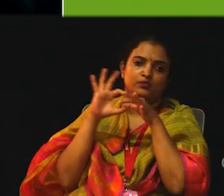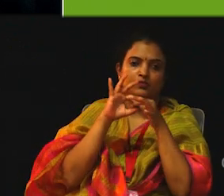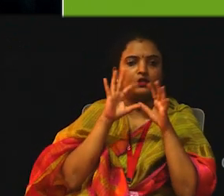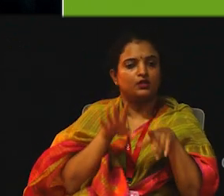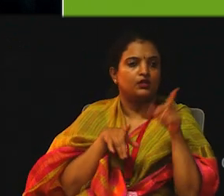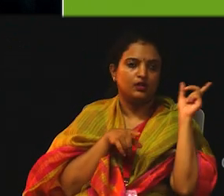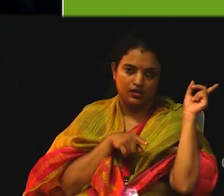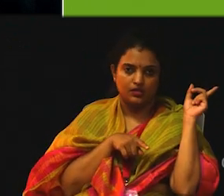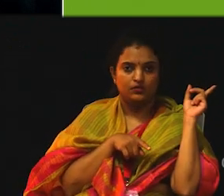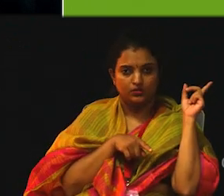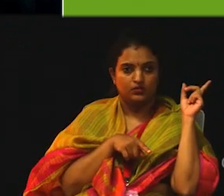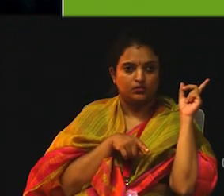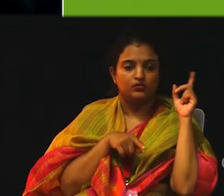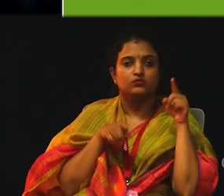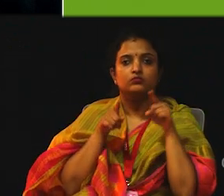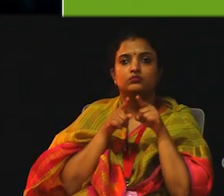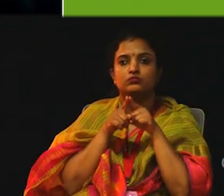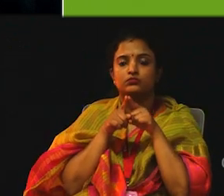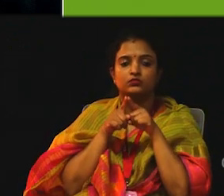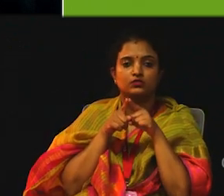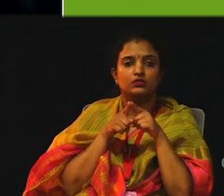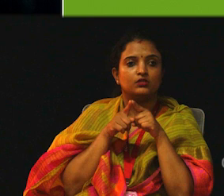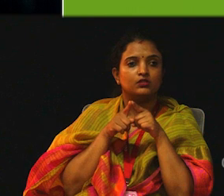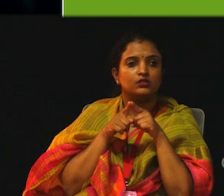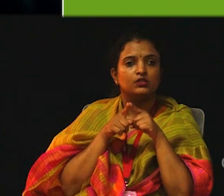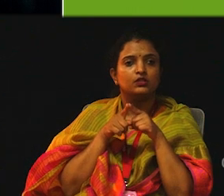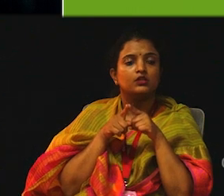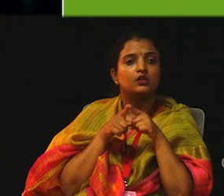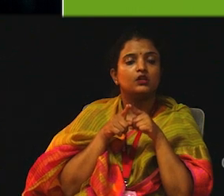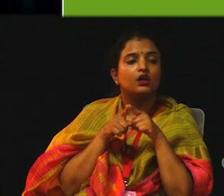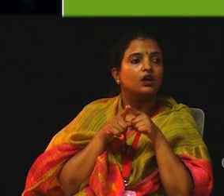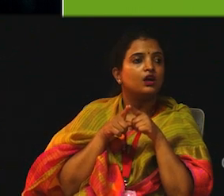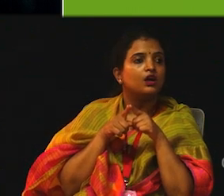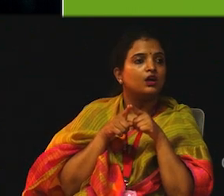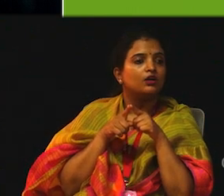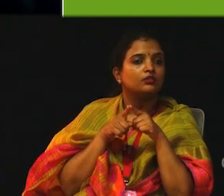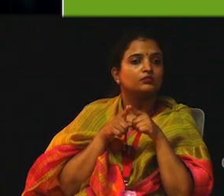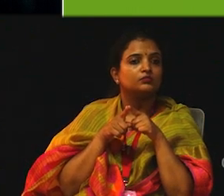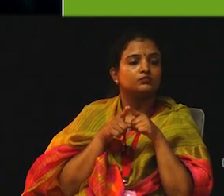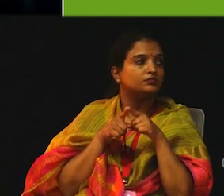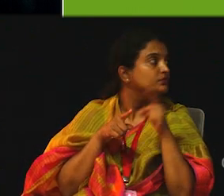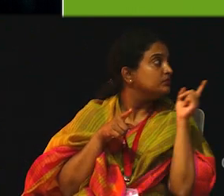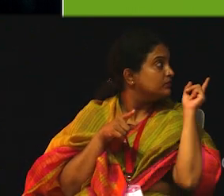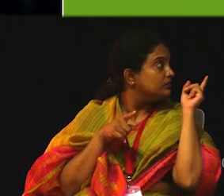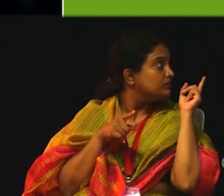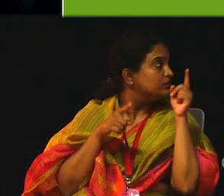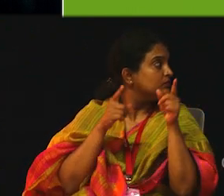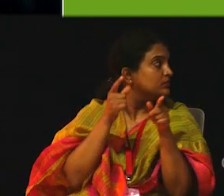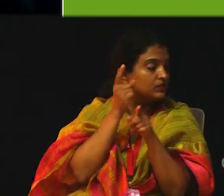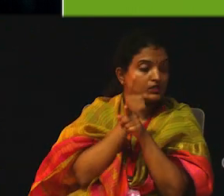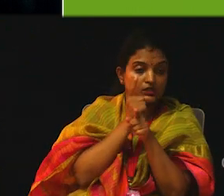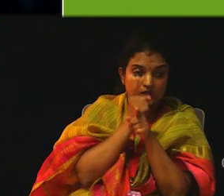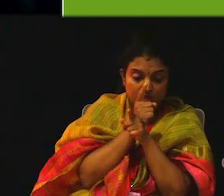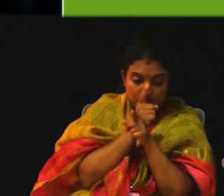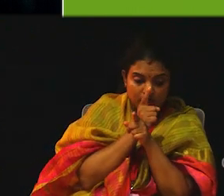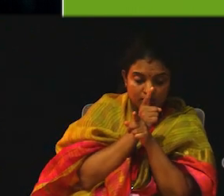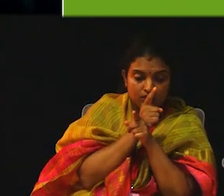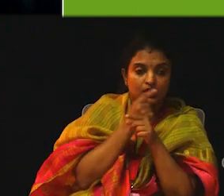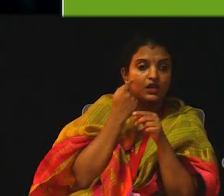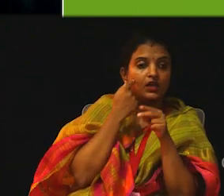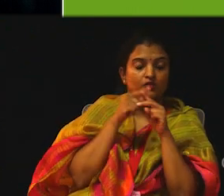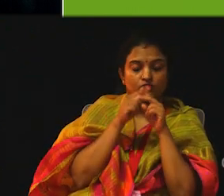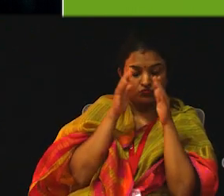Cognitive education can be described as a set of classroom activities in which the teacher